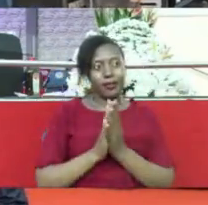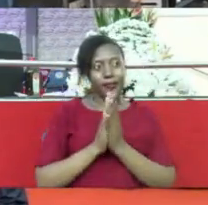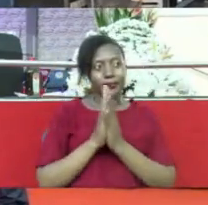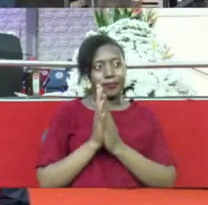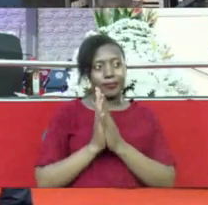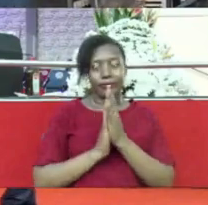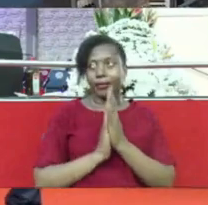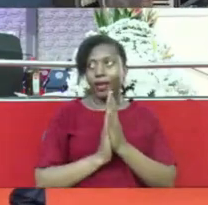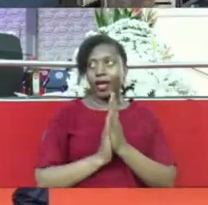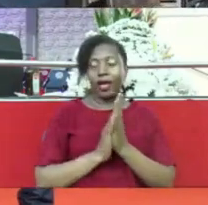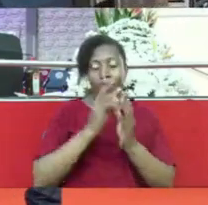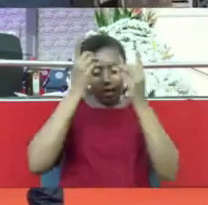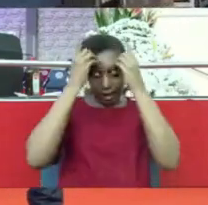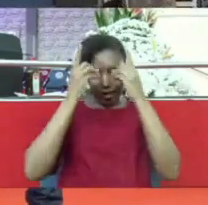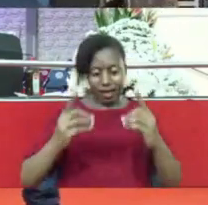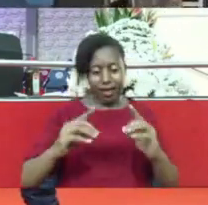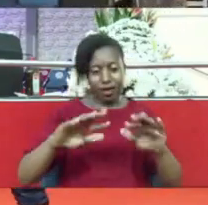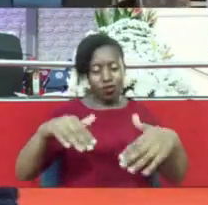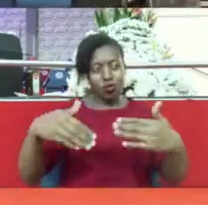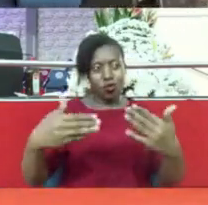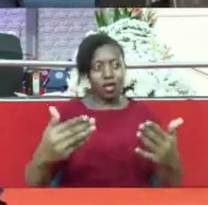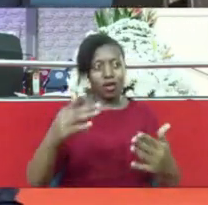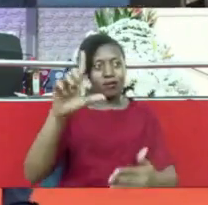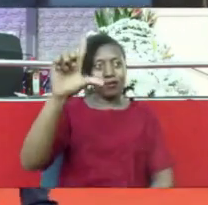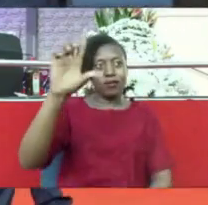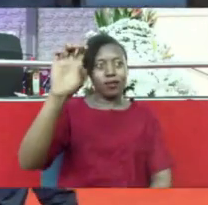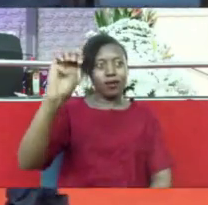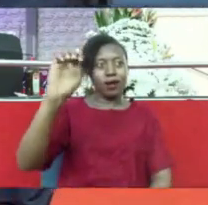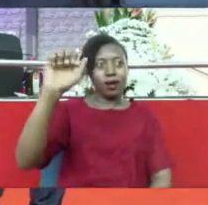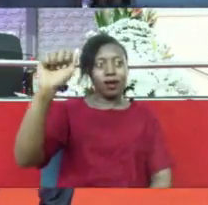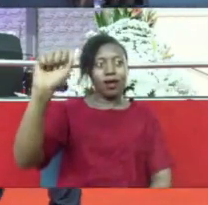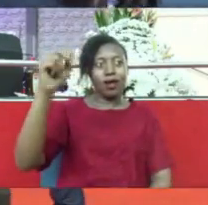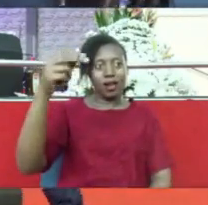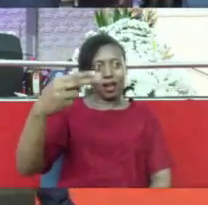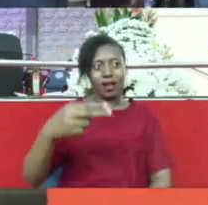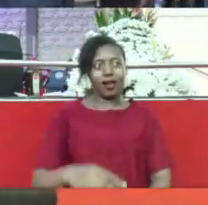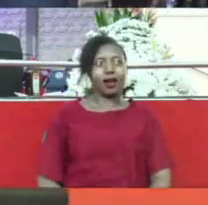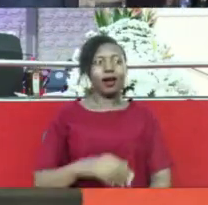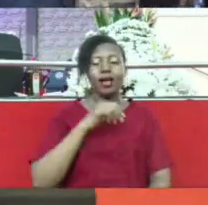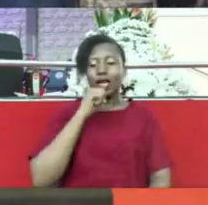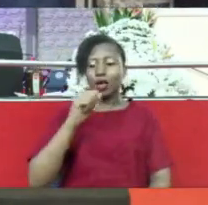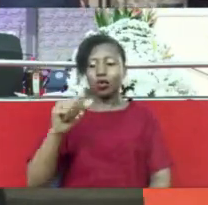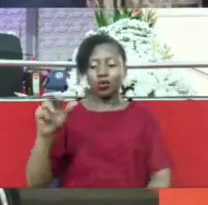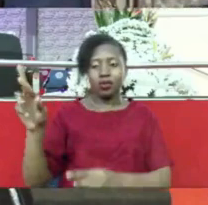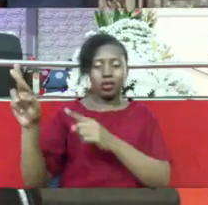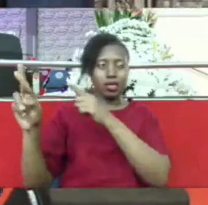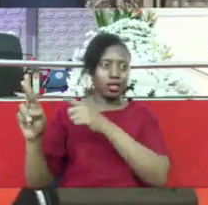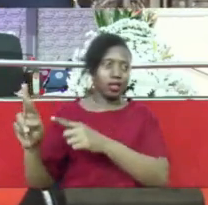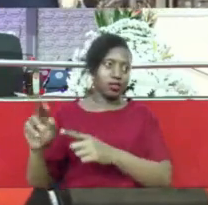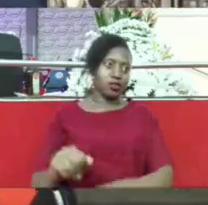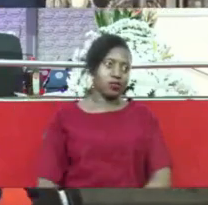usiku nitapeana Leah. And that is what happened. Na hiyo ndio ilifanyika. In the morning. Asubuhi.